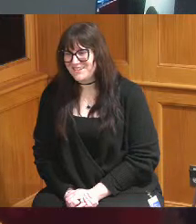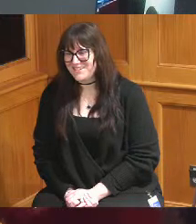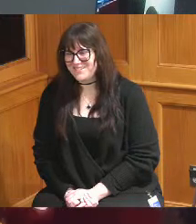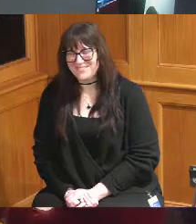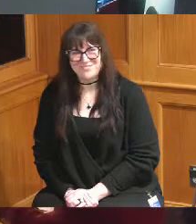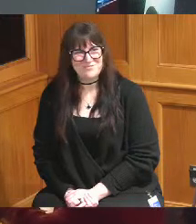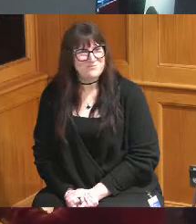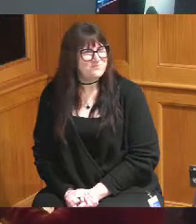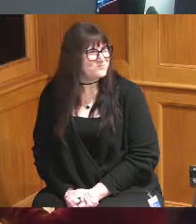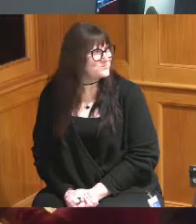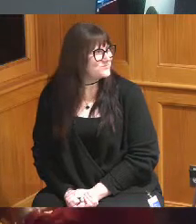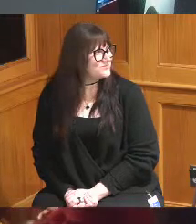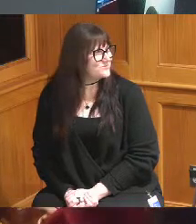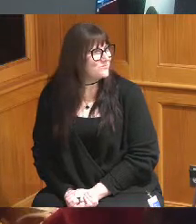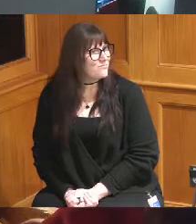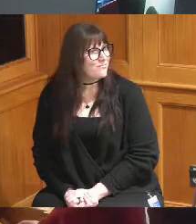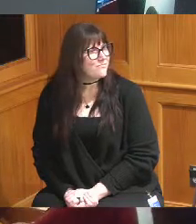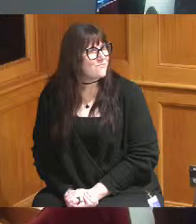Thank you.